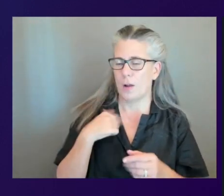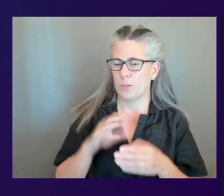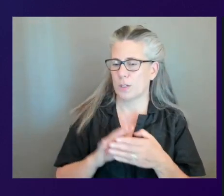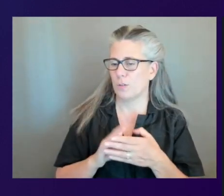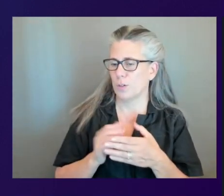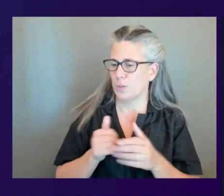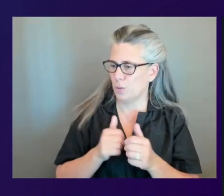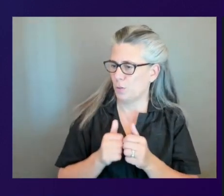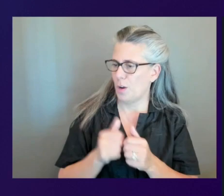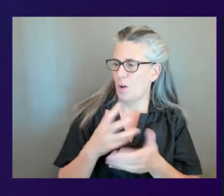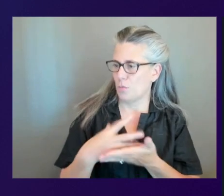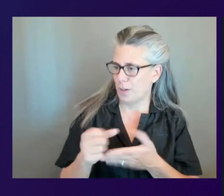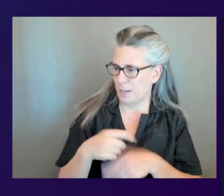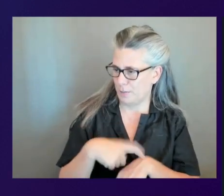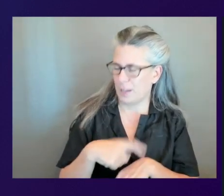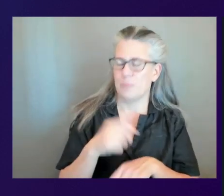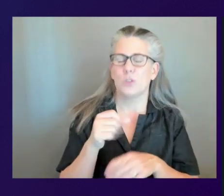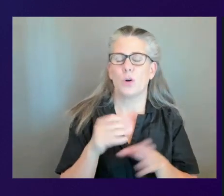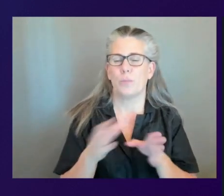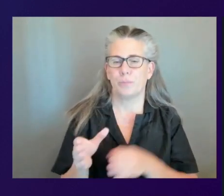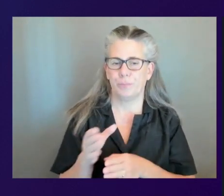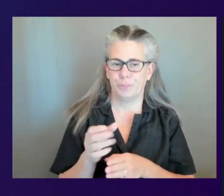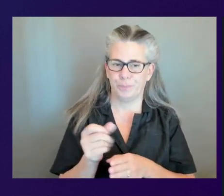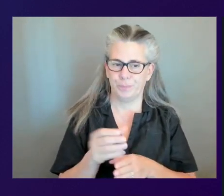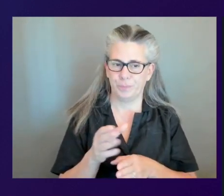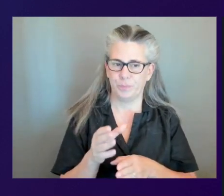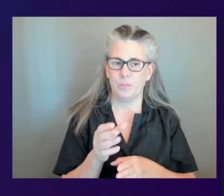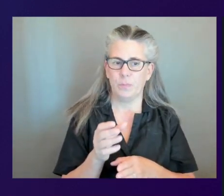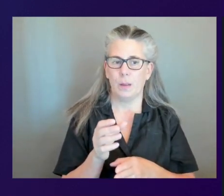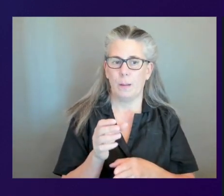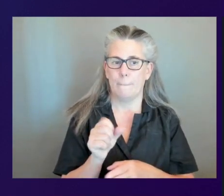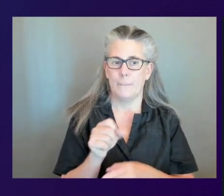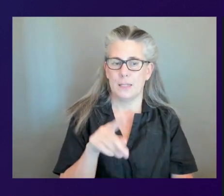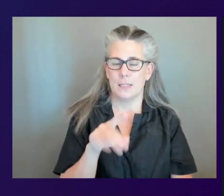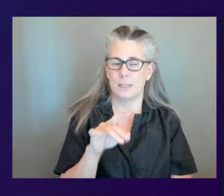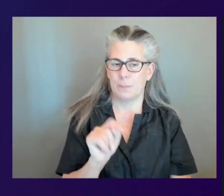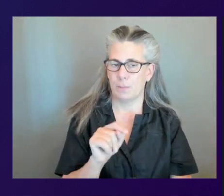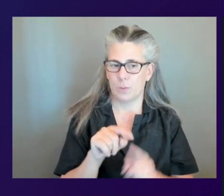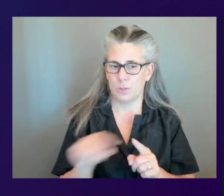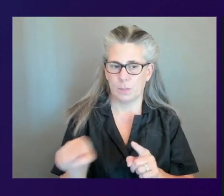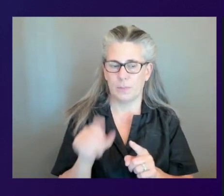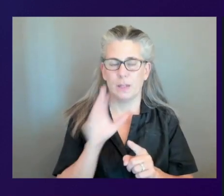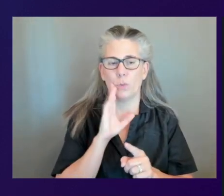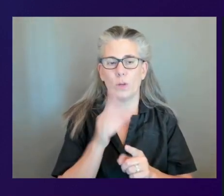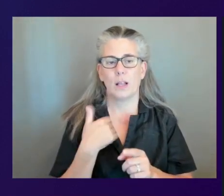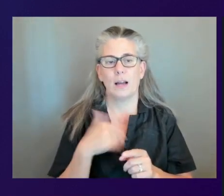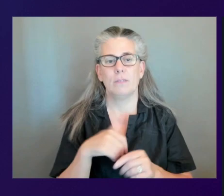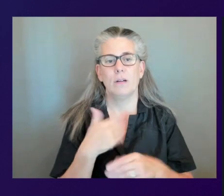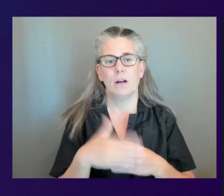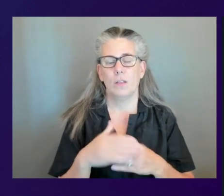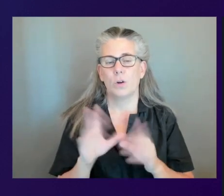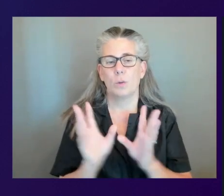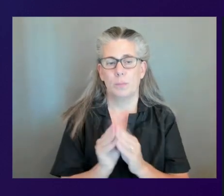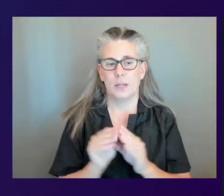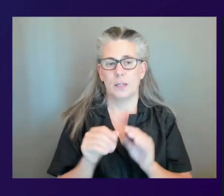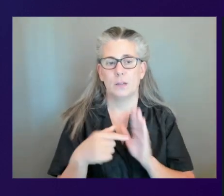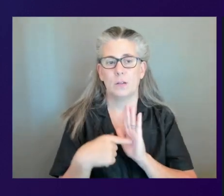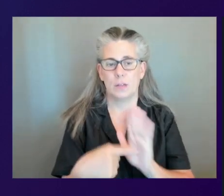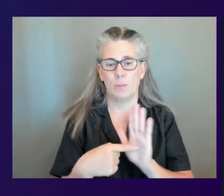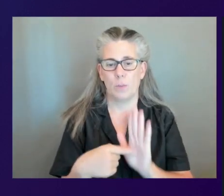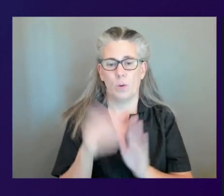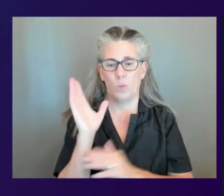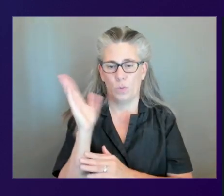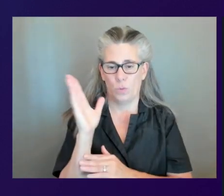will be on September 21st. They're going to do a deep dive with engineers on the call, with PMs on the call, to go over more about